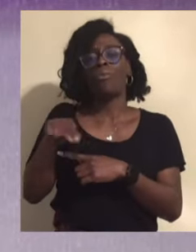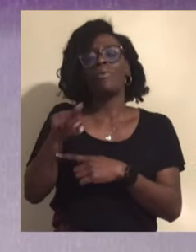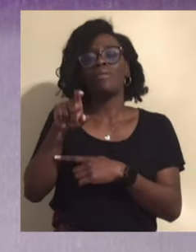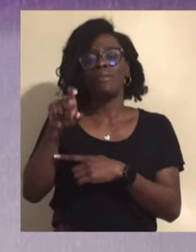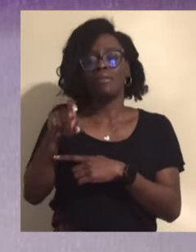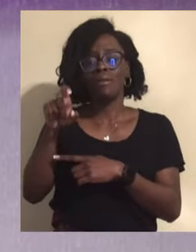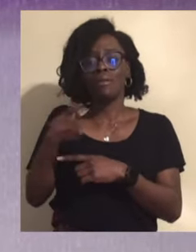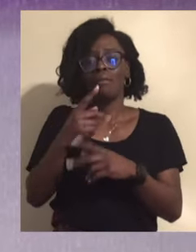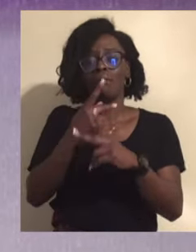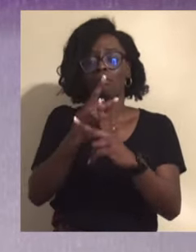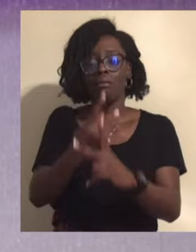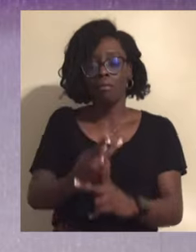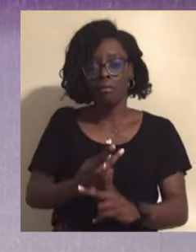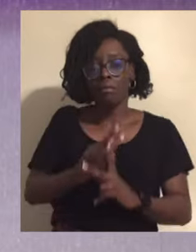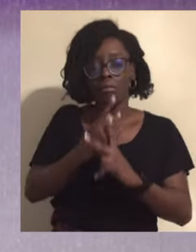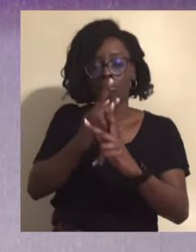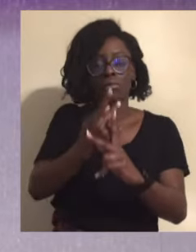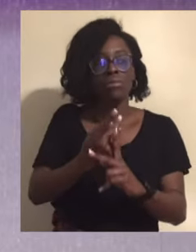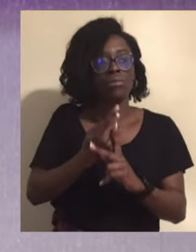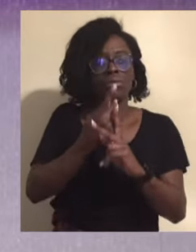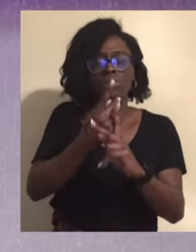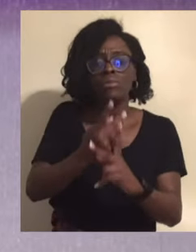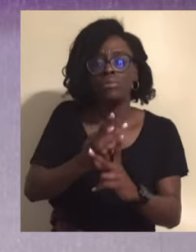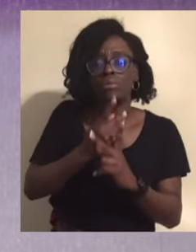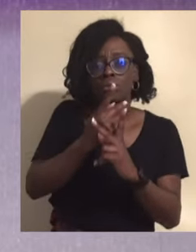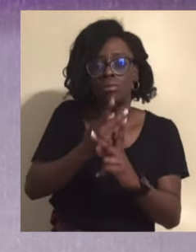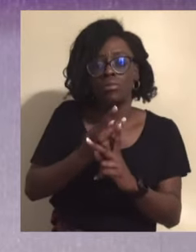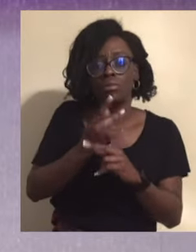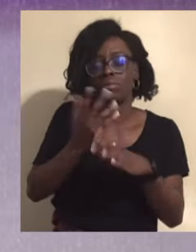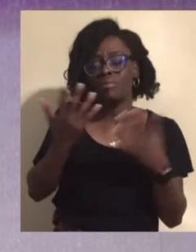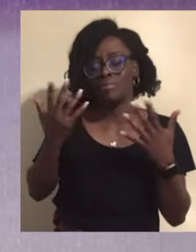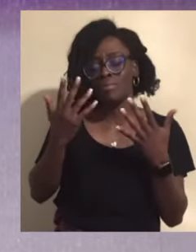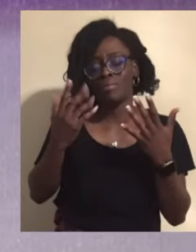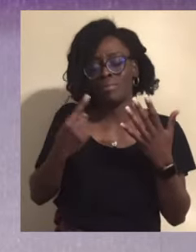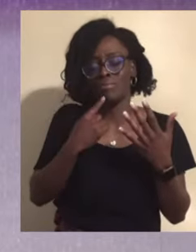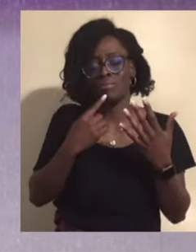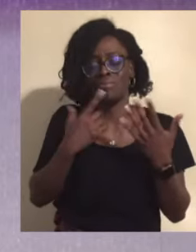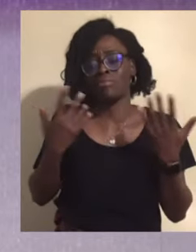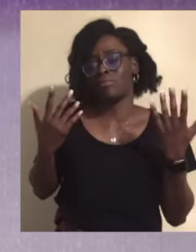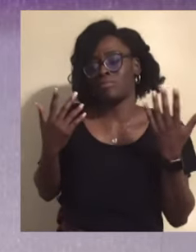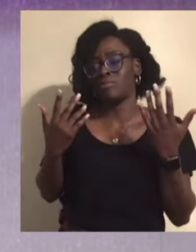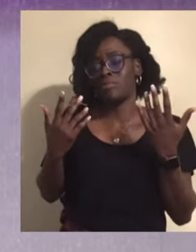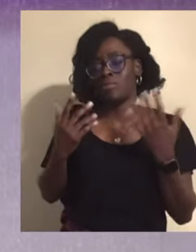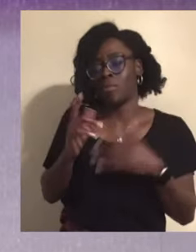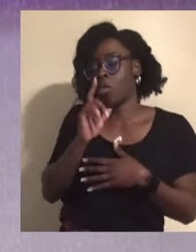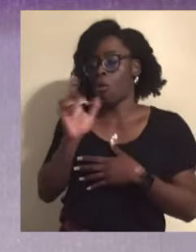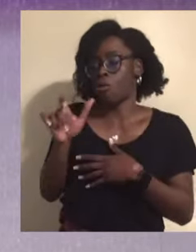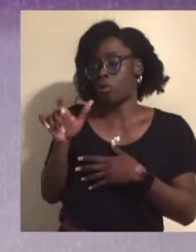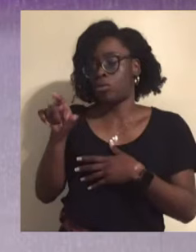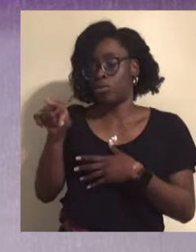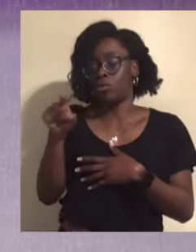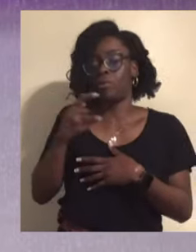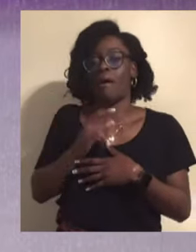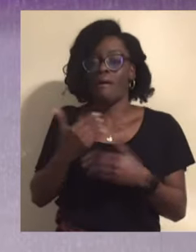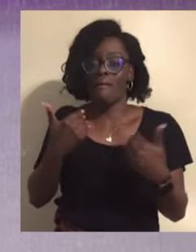here talking about, I don't need anybody, I got Jesus. I don't need anybody, I got God.